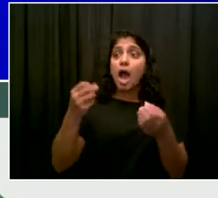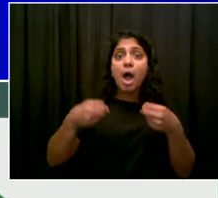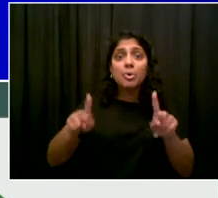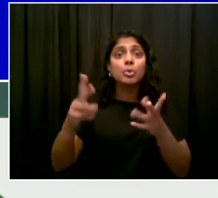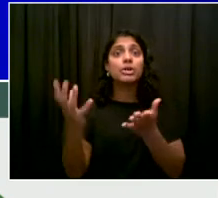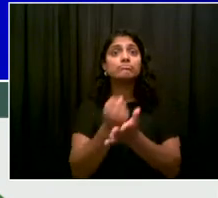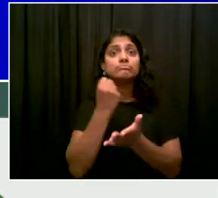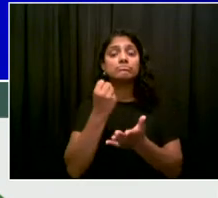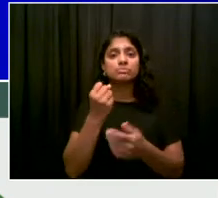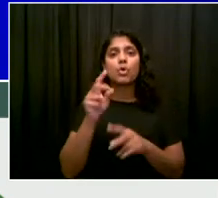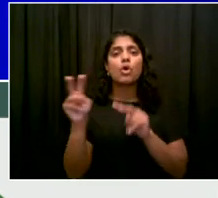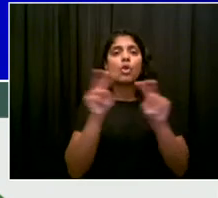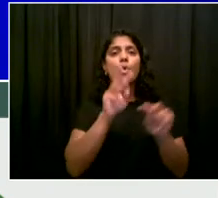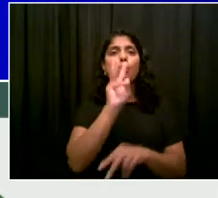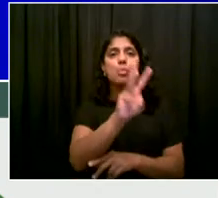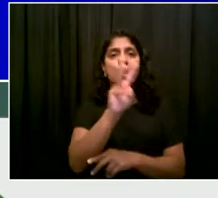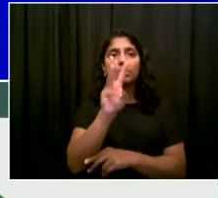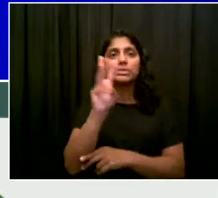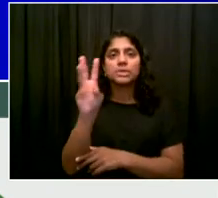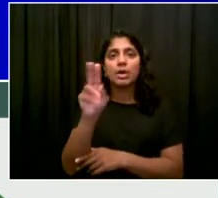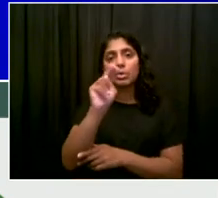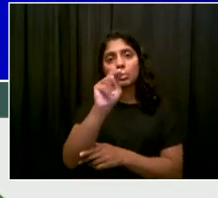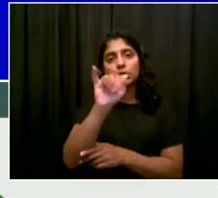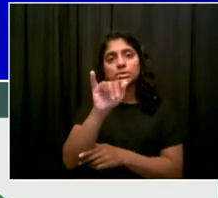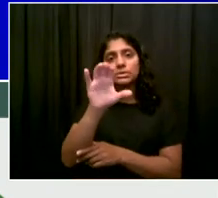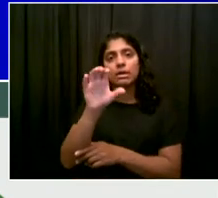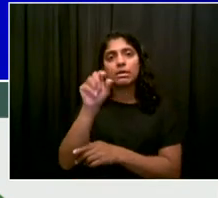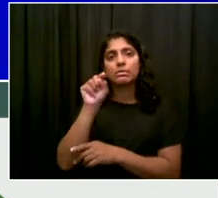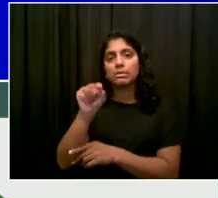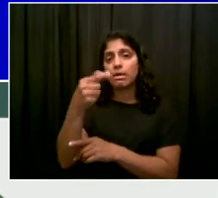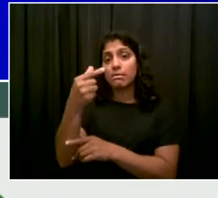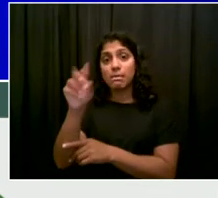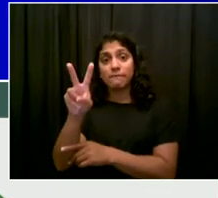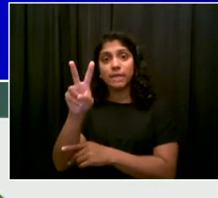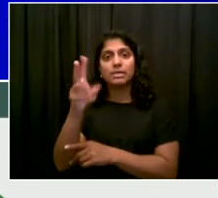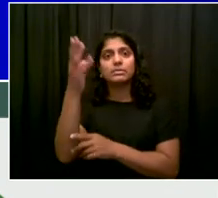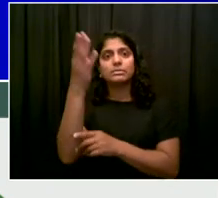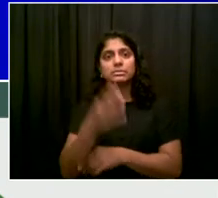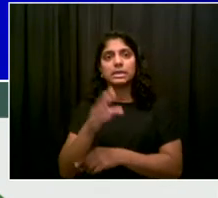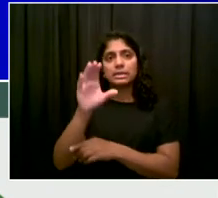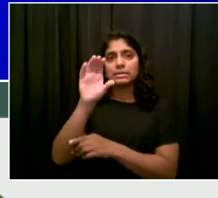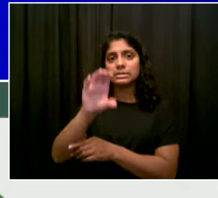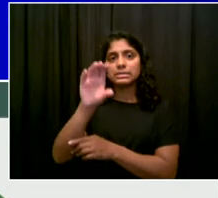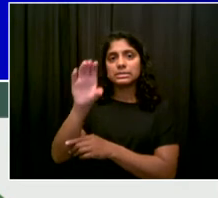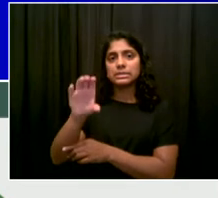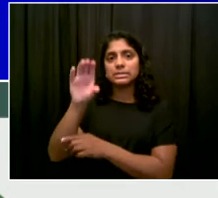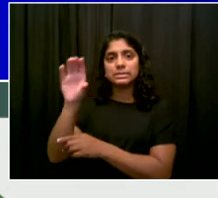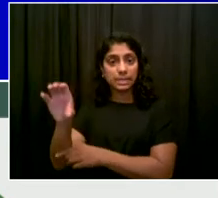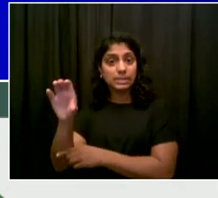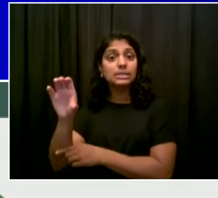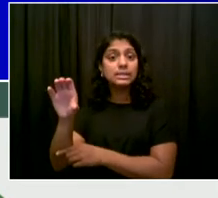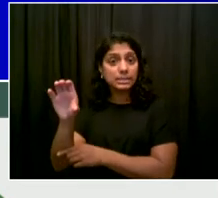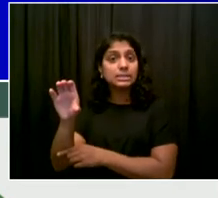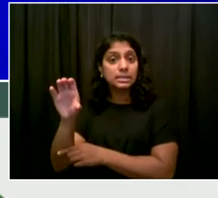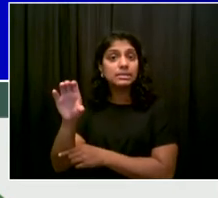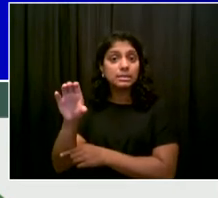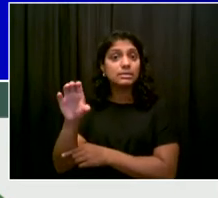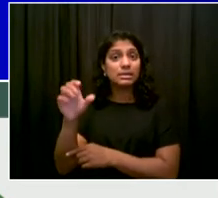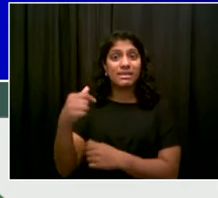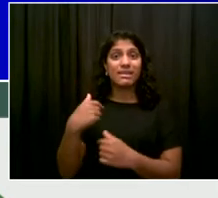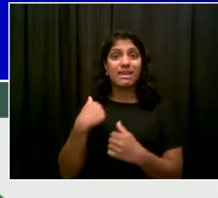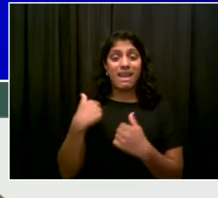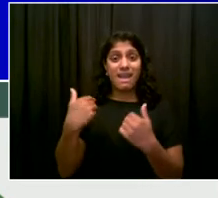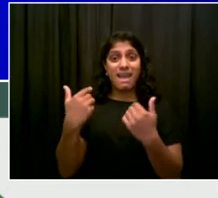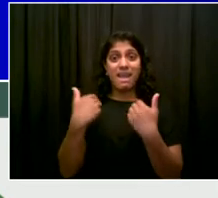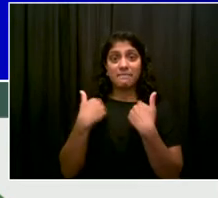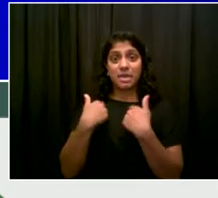this extraordinary group of New Yorkers who are making a difference. I was with one of the CCC teams in Brooklyn last month. It was wonderful. The pride